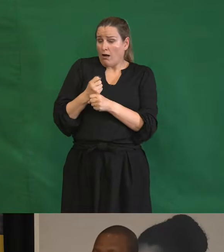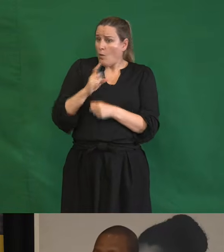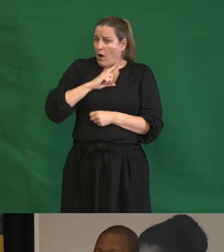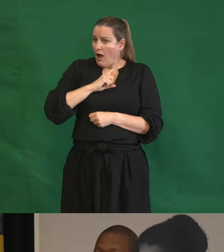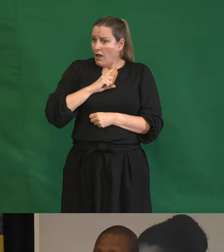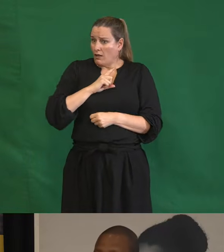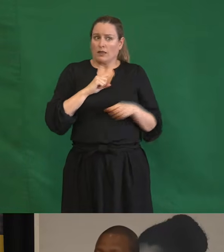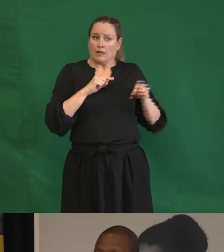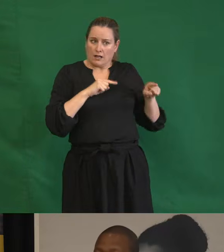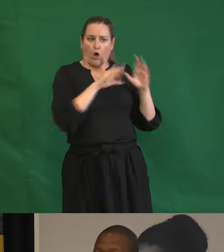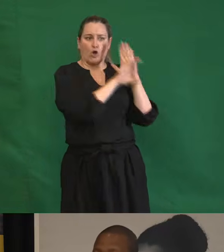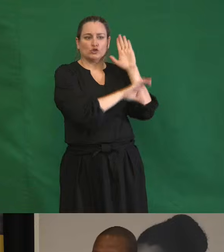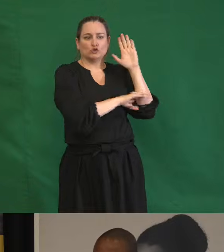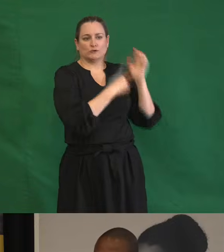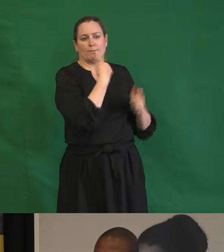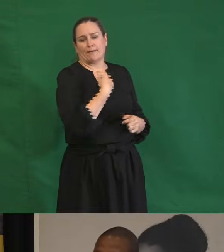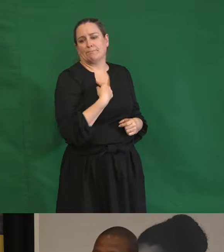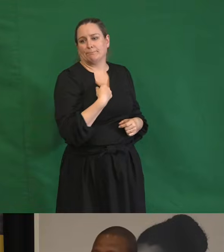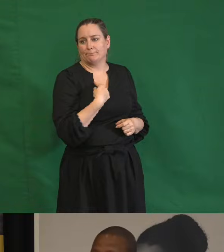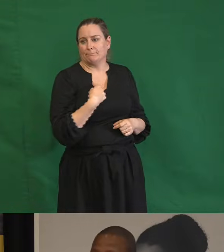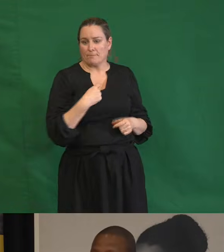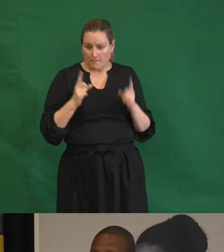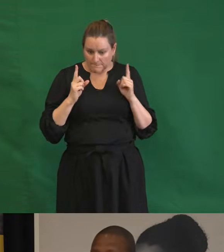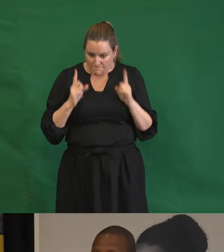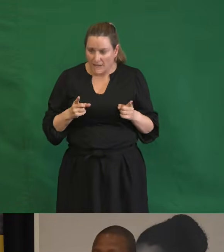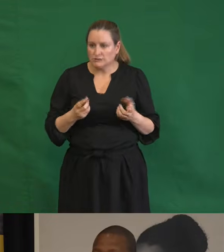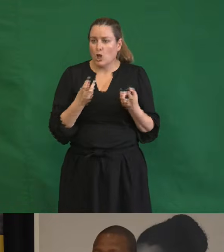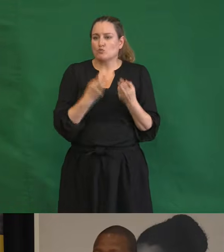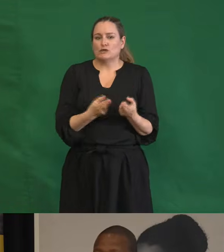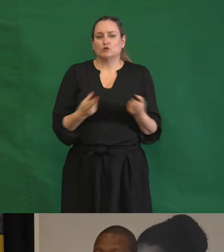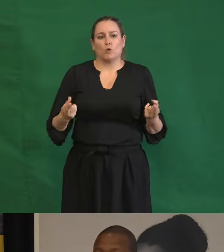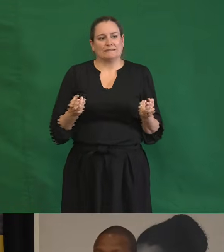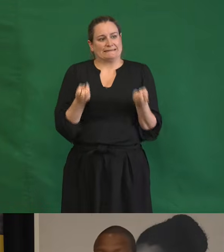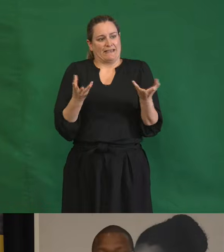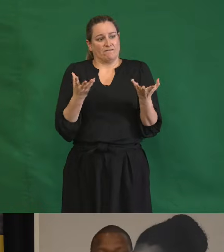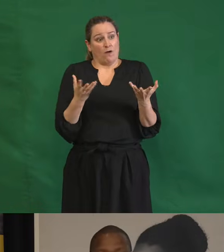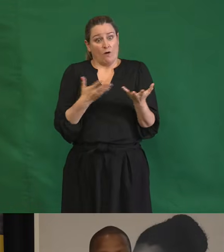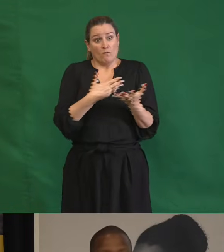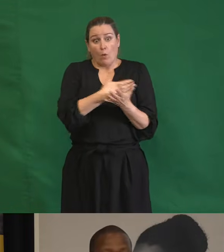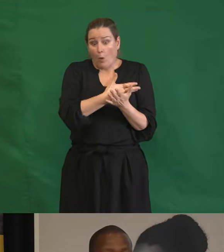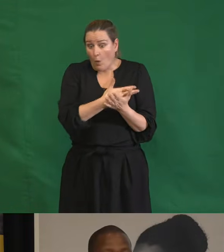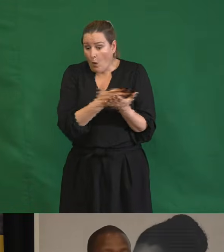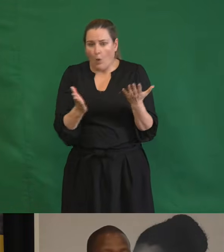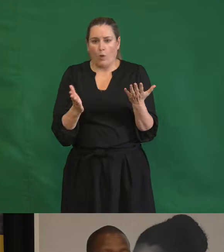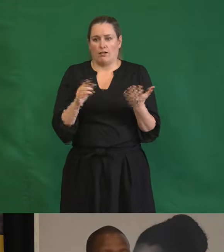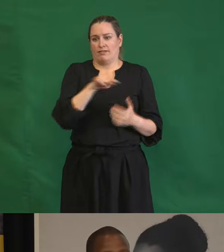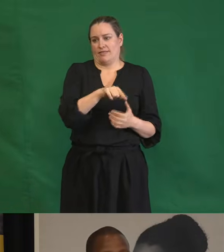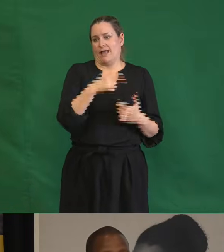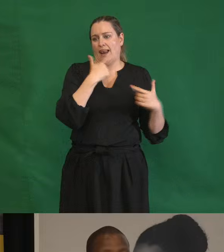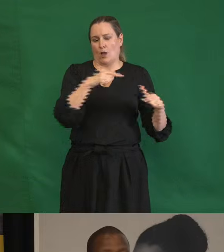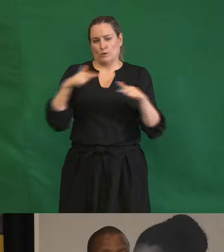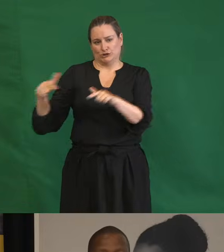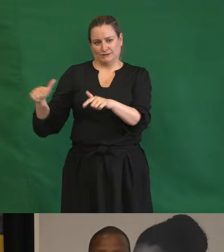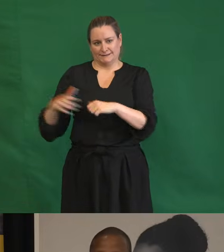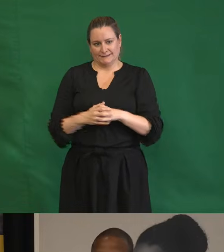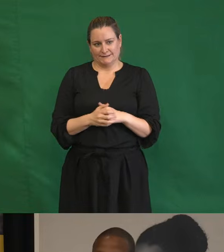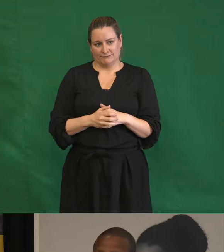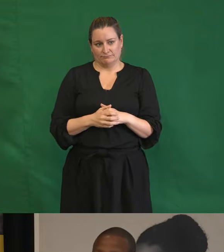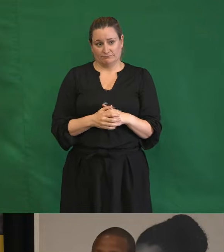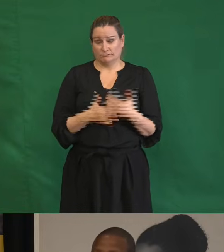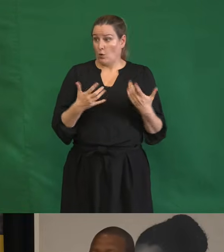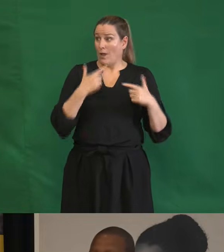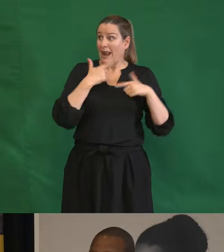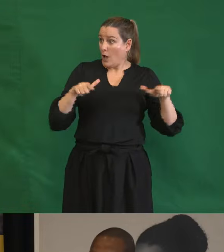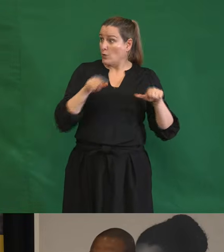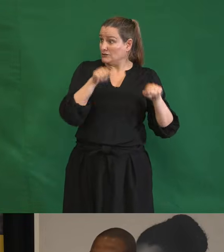need to develop resources for all the 12 official languages so that these languages are used in